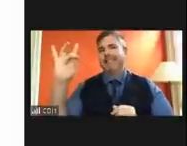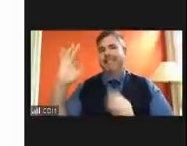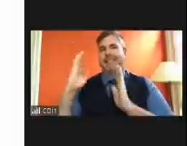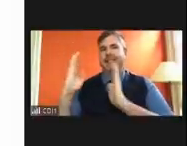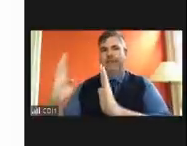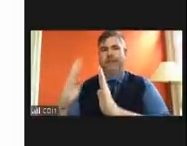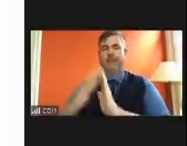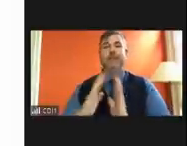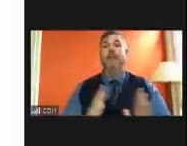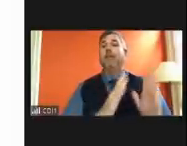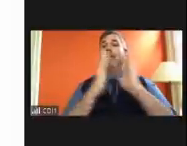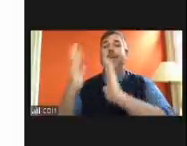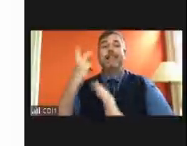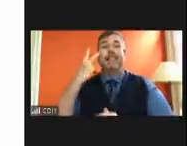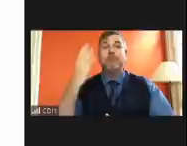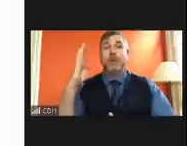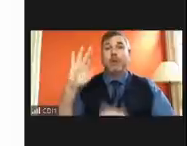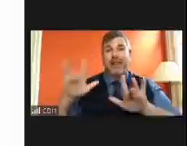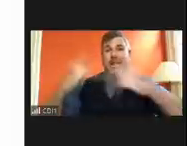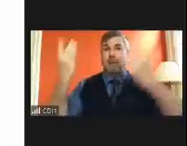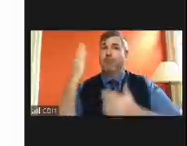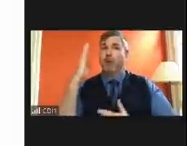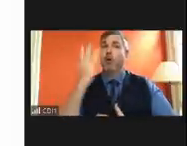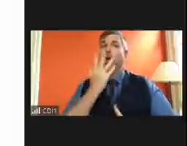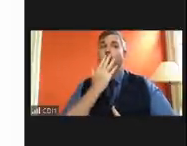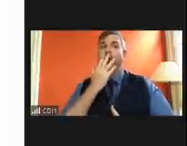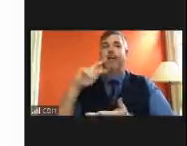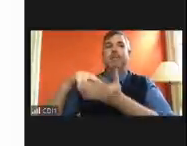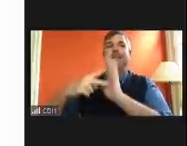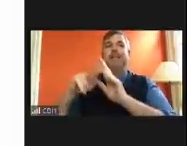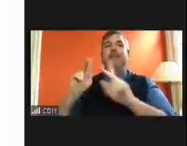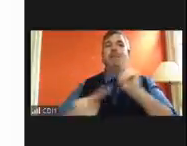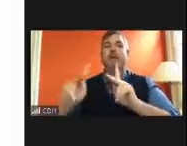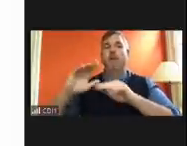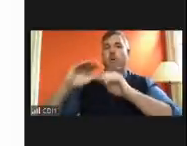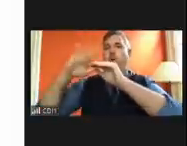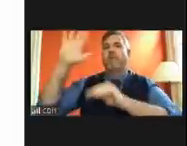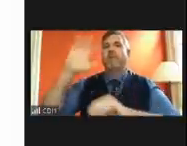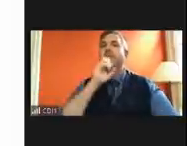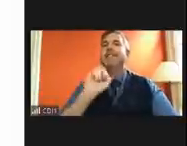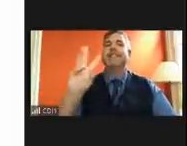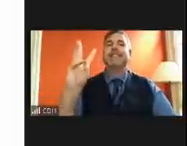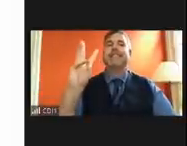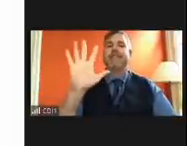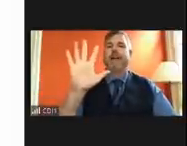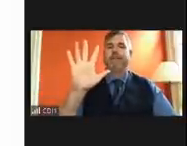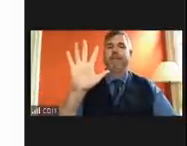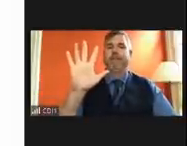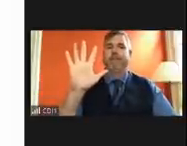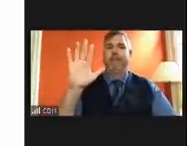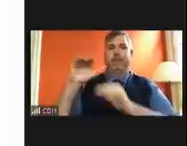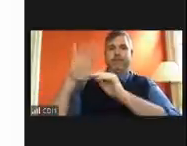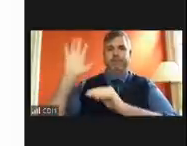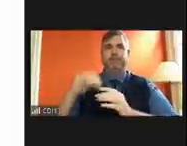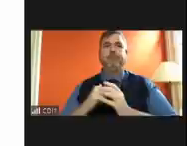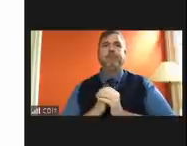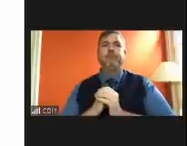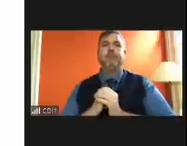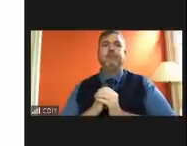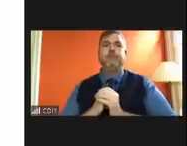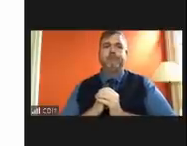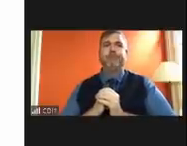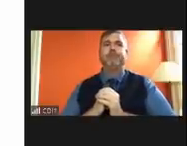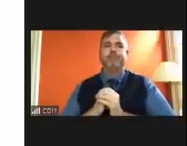light blue representing people above age 65 and older, we see that it's about 21%